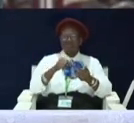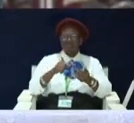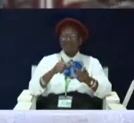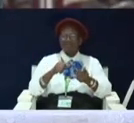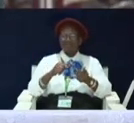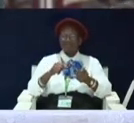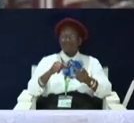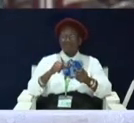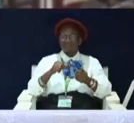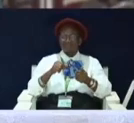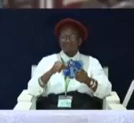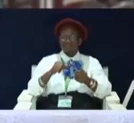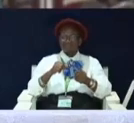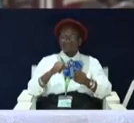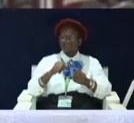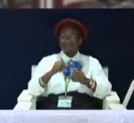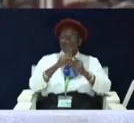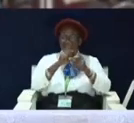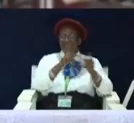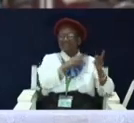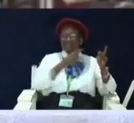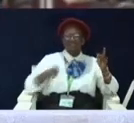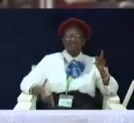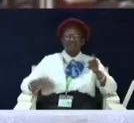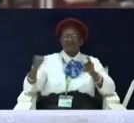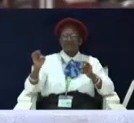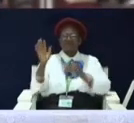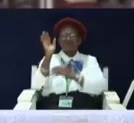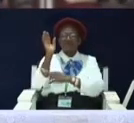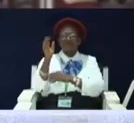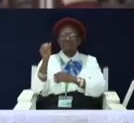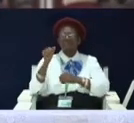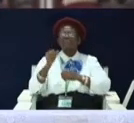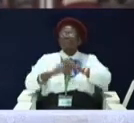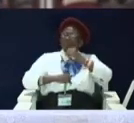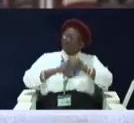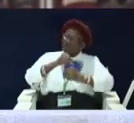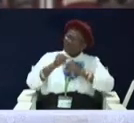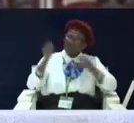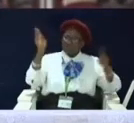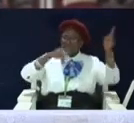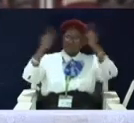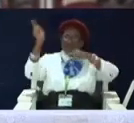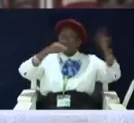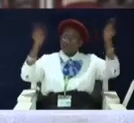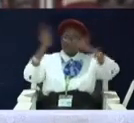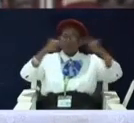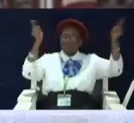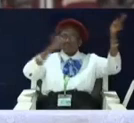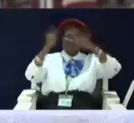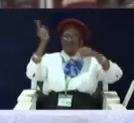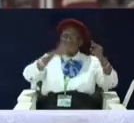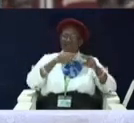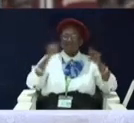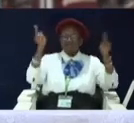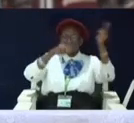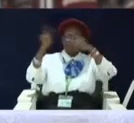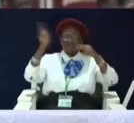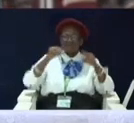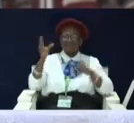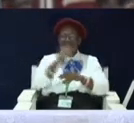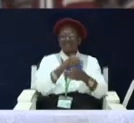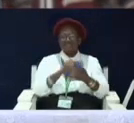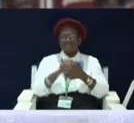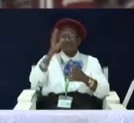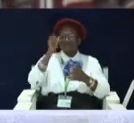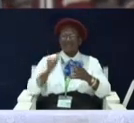baptisti, the kingdom of God suffered violence. Ijoba run di afagbara wo. The violent have taken it by force. Awon alagbara